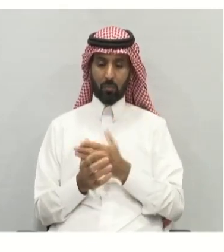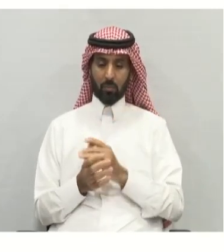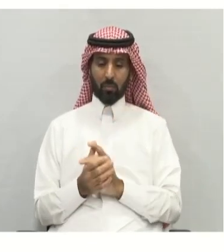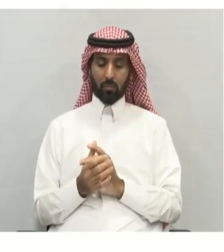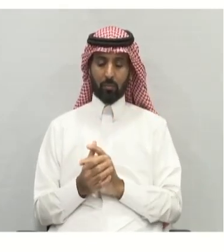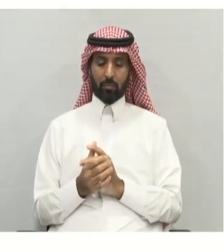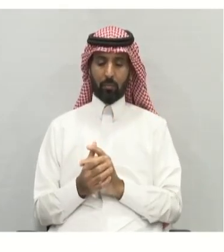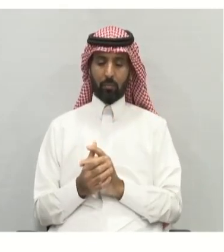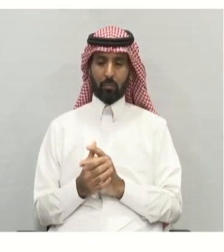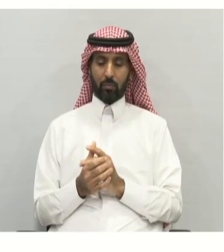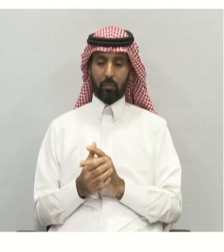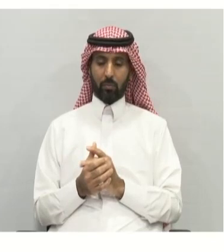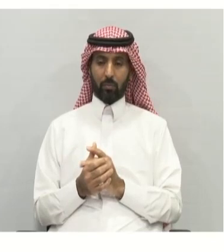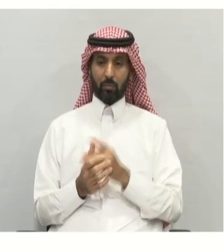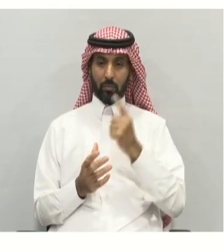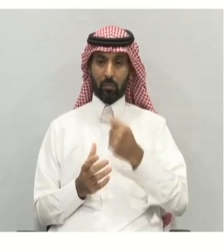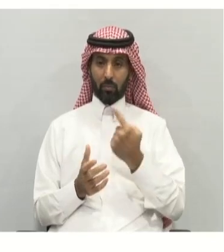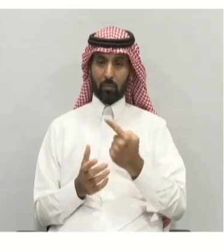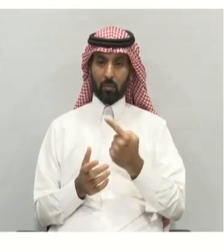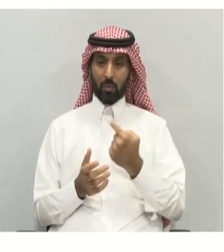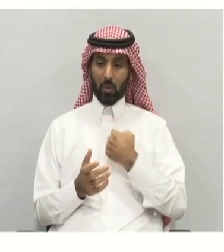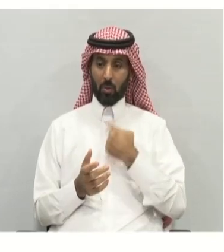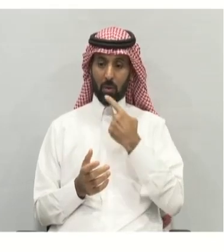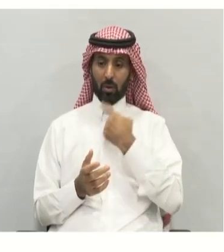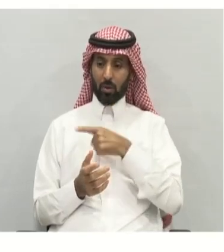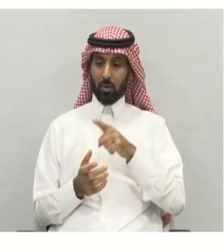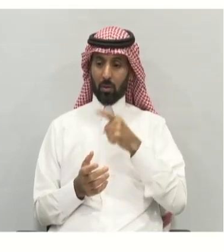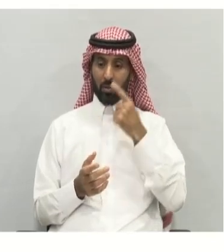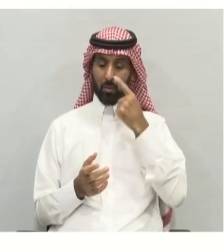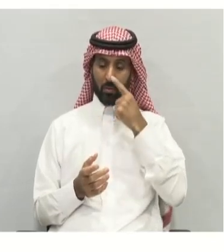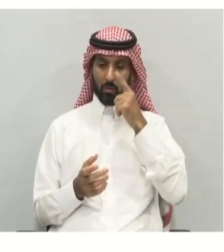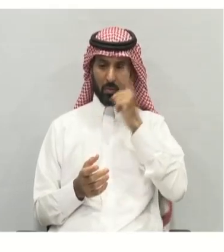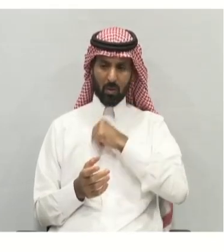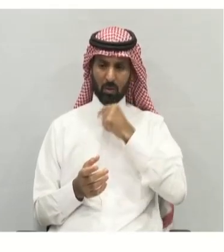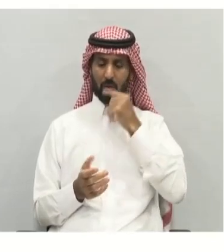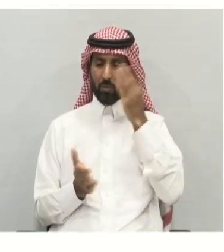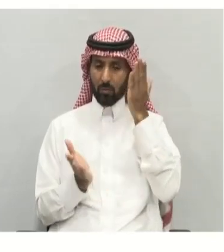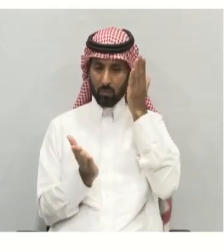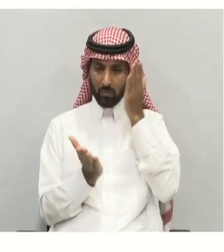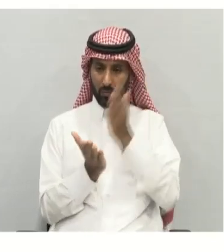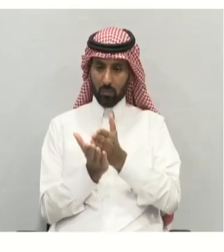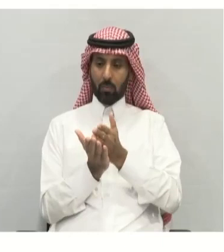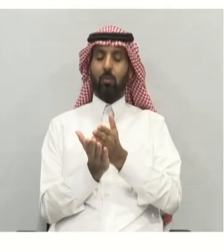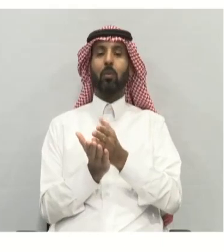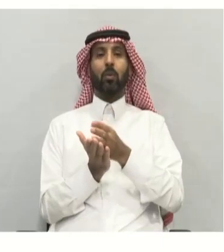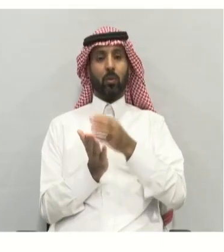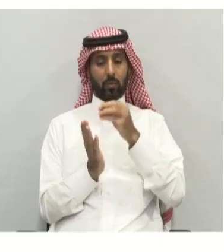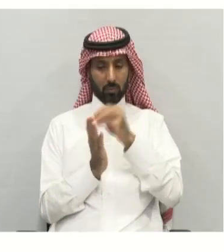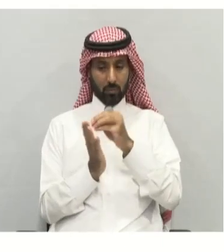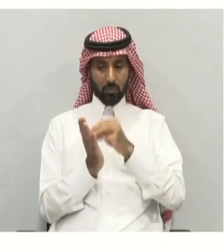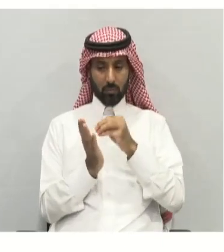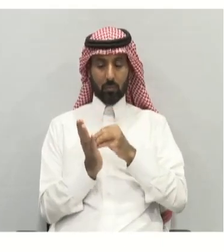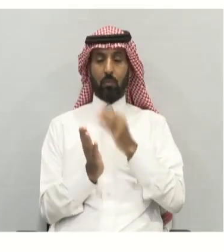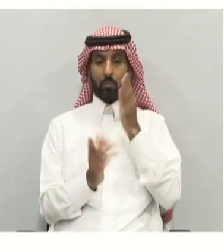do. For example, when we say, we must follow the rules. We must follow the rules, or